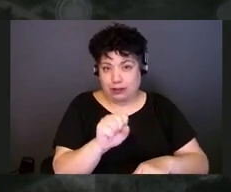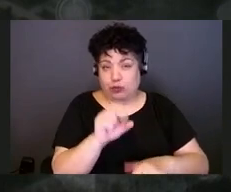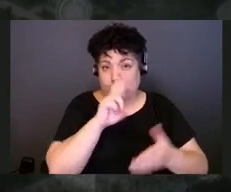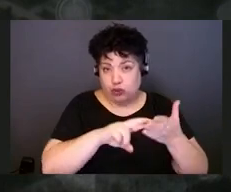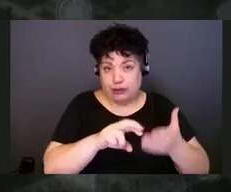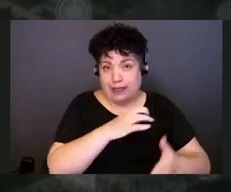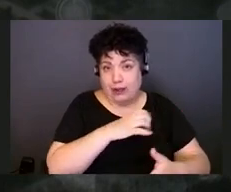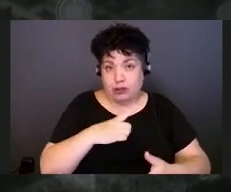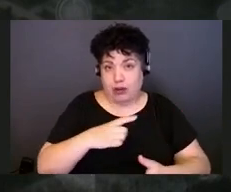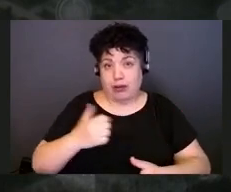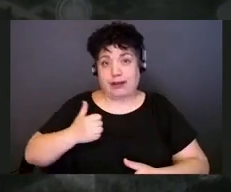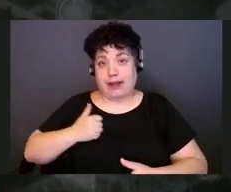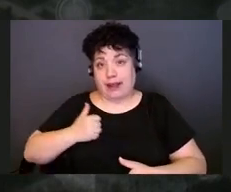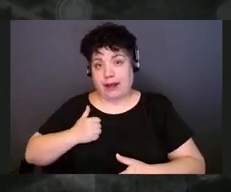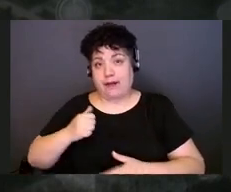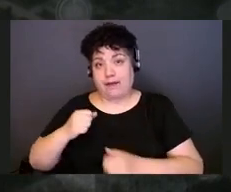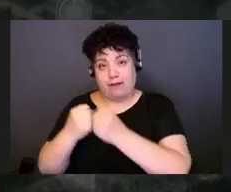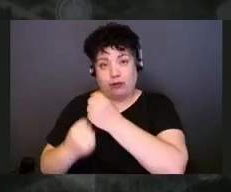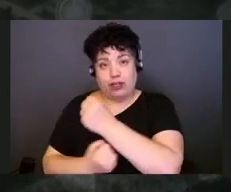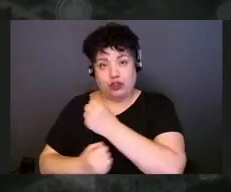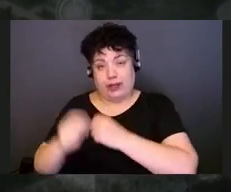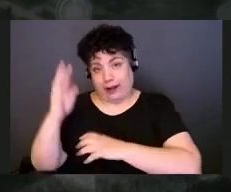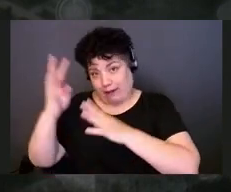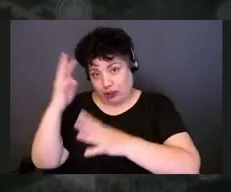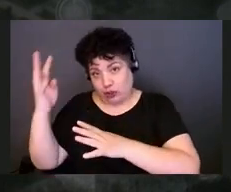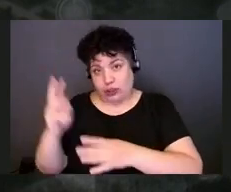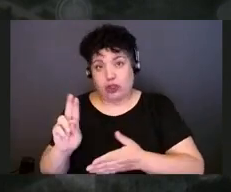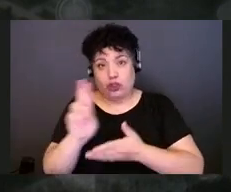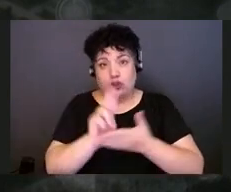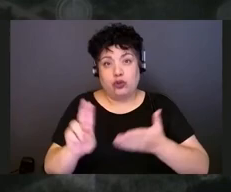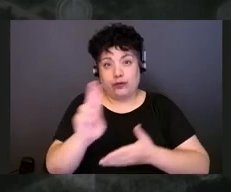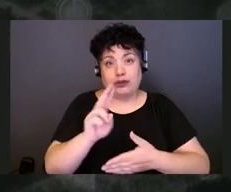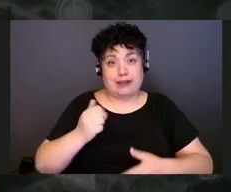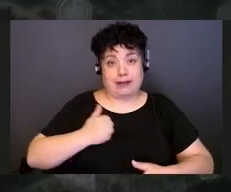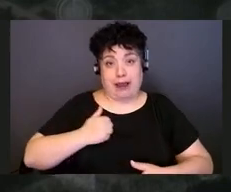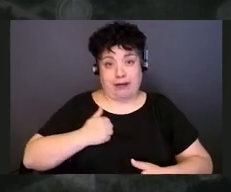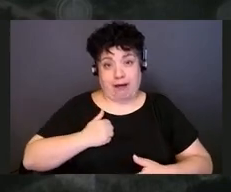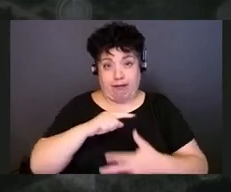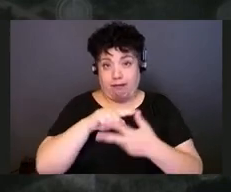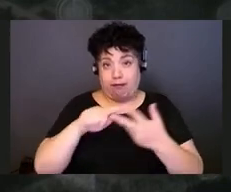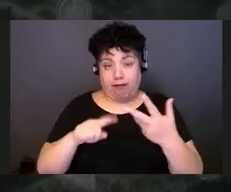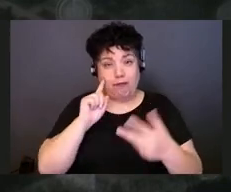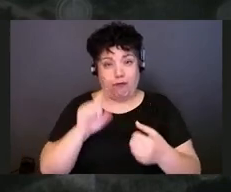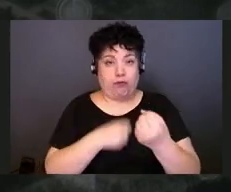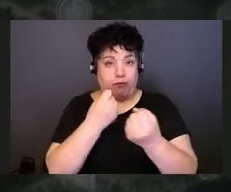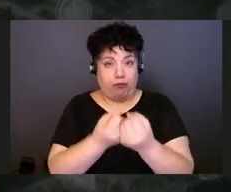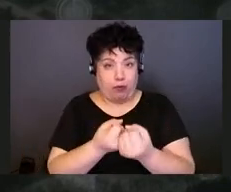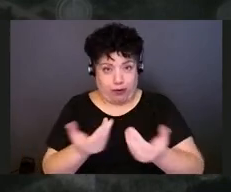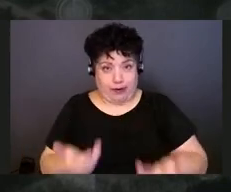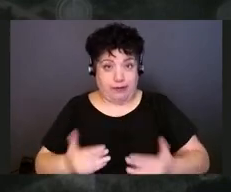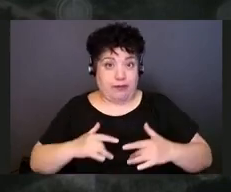Canada Foundation for Innovation, and Universities Canada for supporting this event.